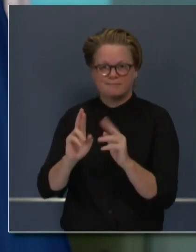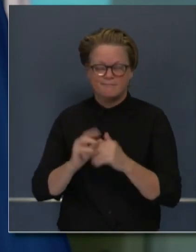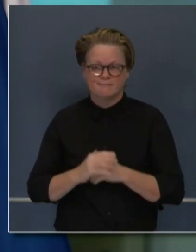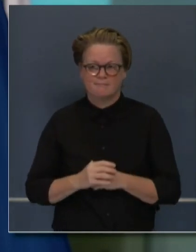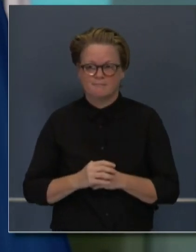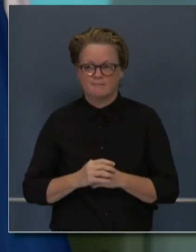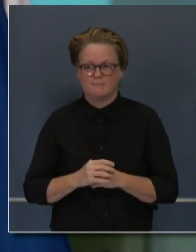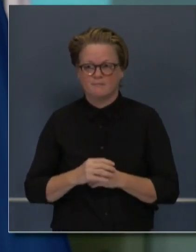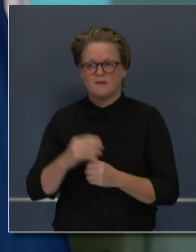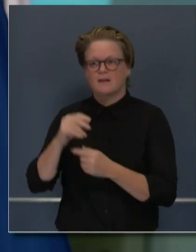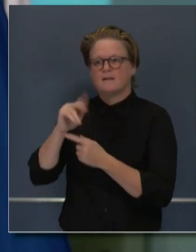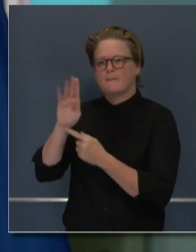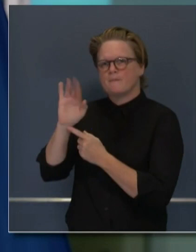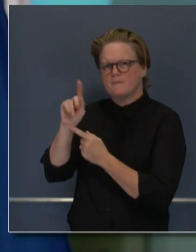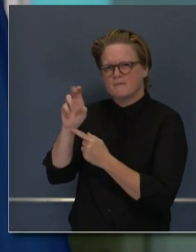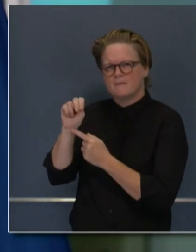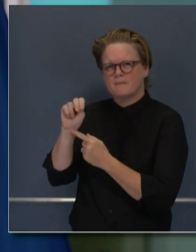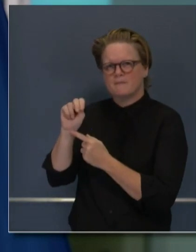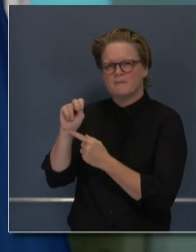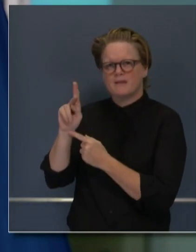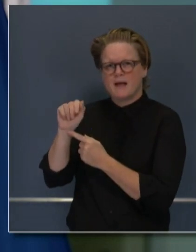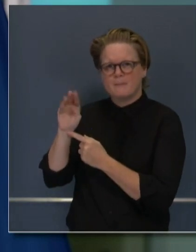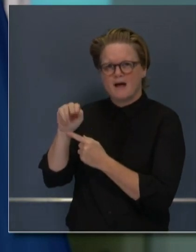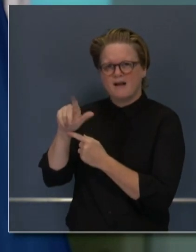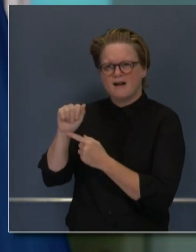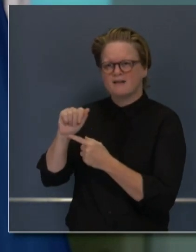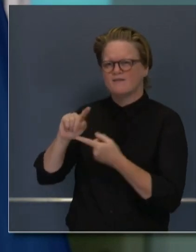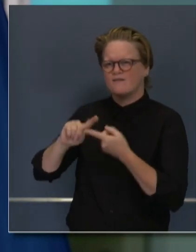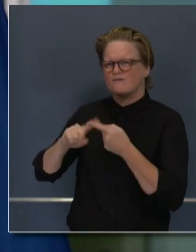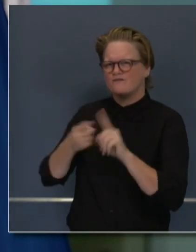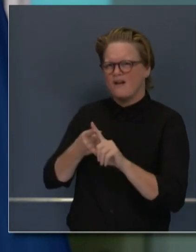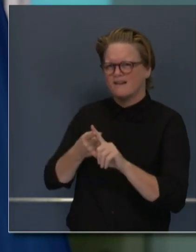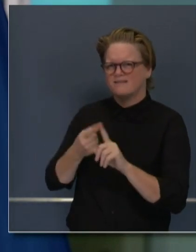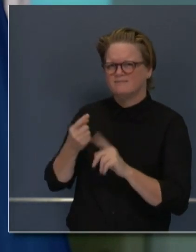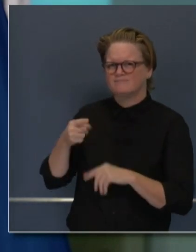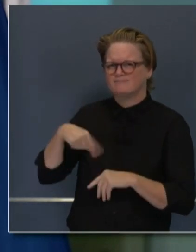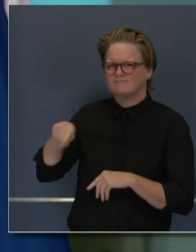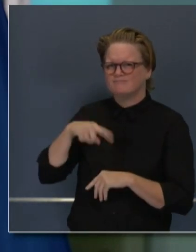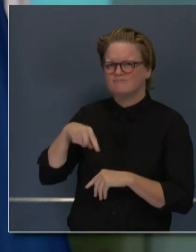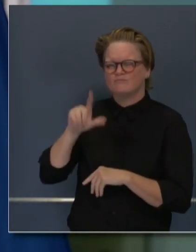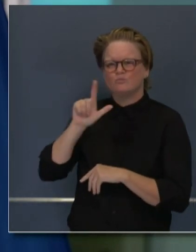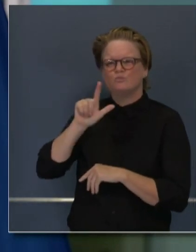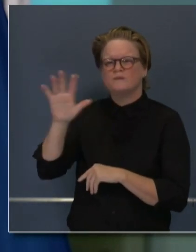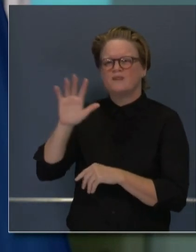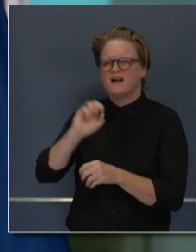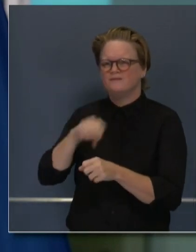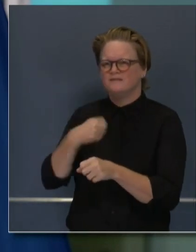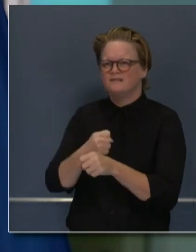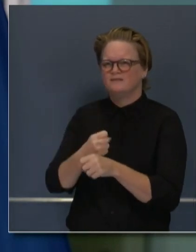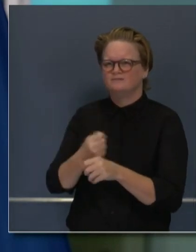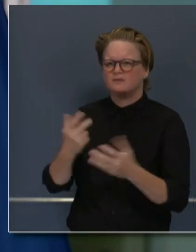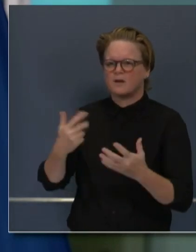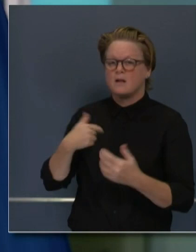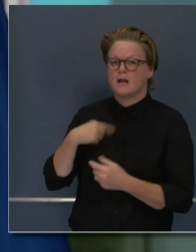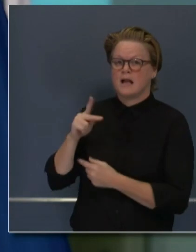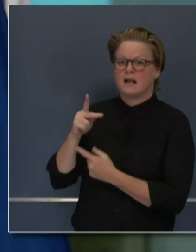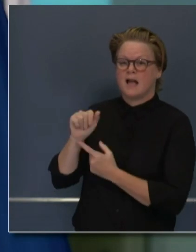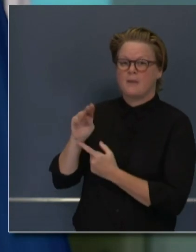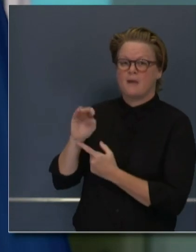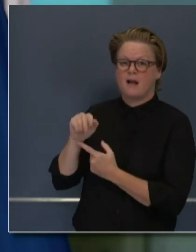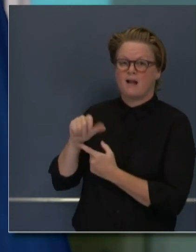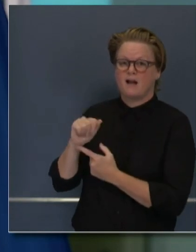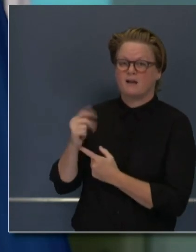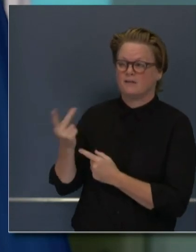a friend of almost a quarter of a century. We've had very specific conversations as well, and I have